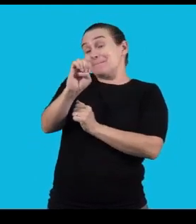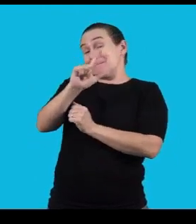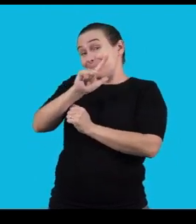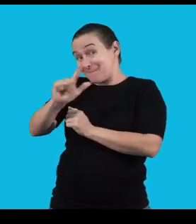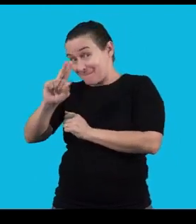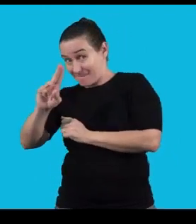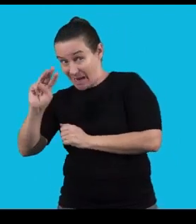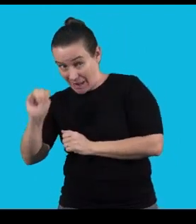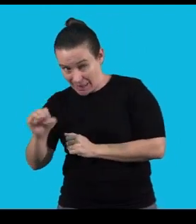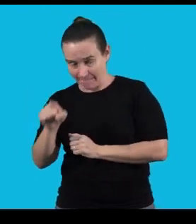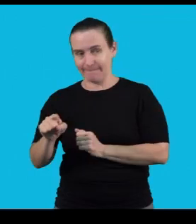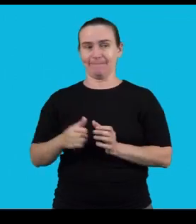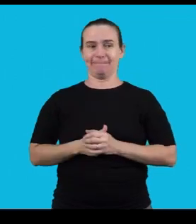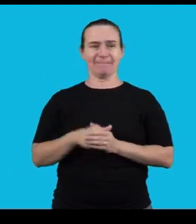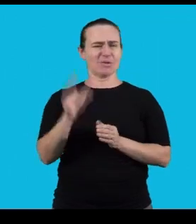but